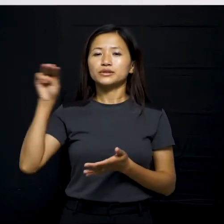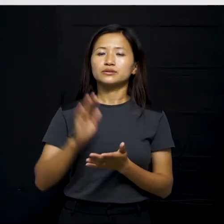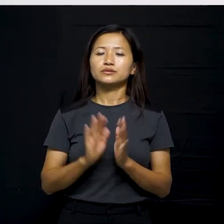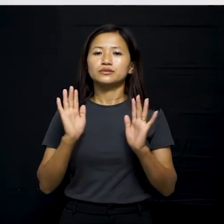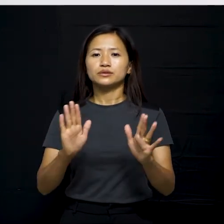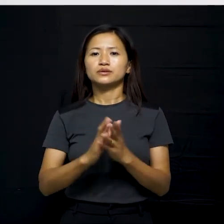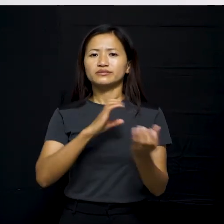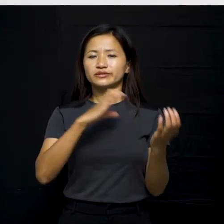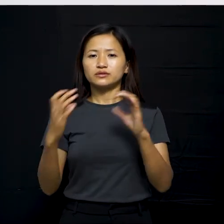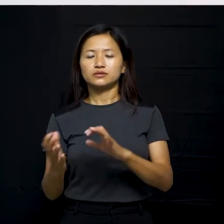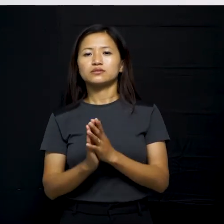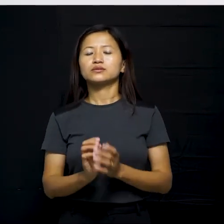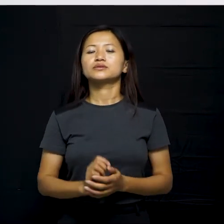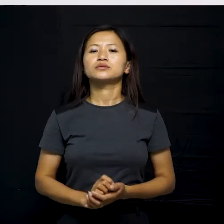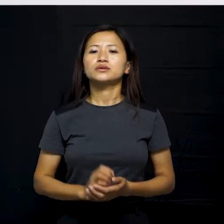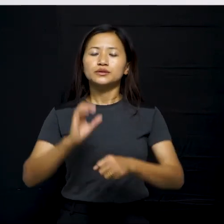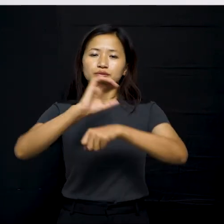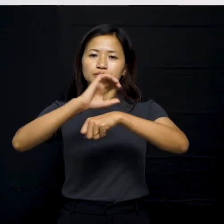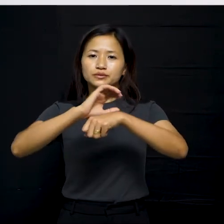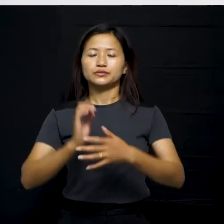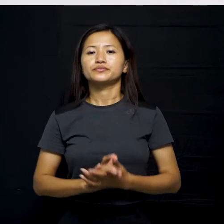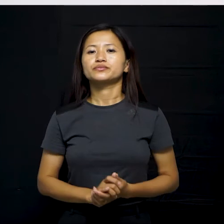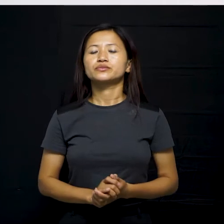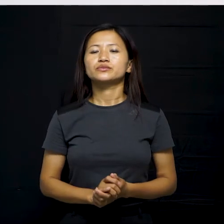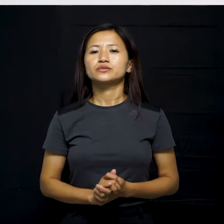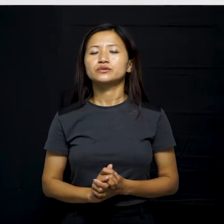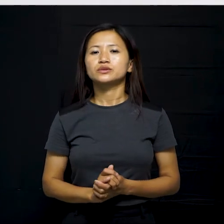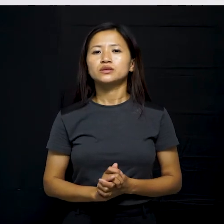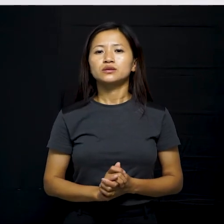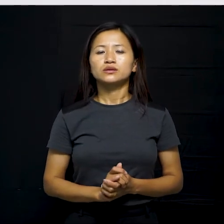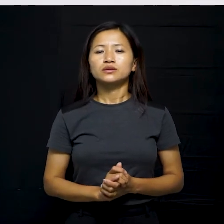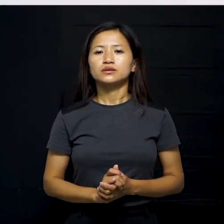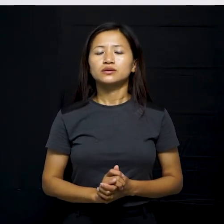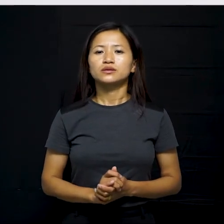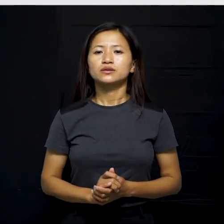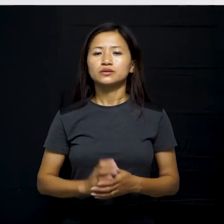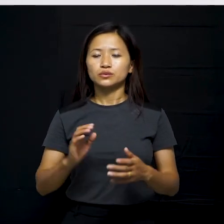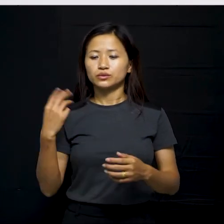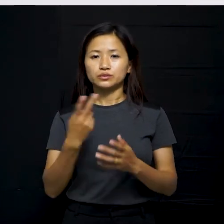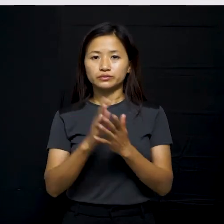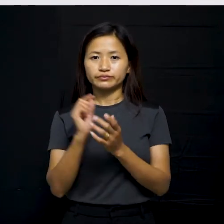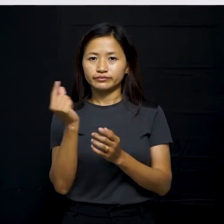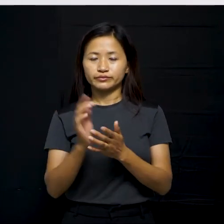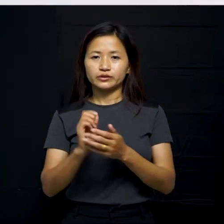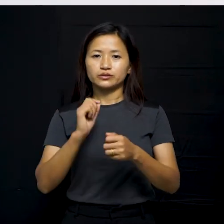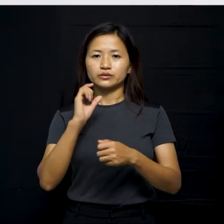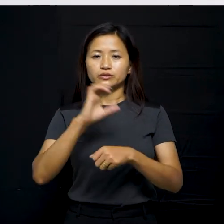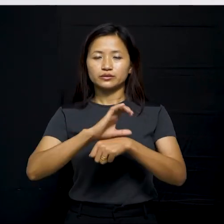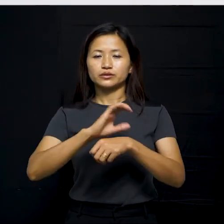have converted ourselves into Christians. So now the present generation, the religion is Christian. And the fifth